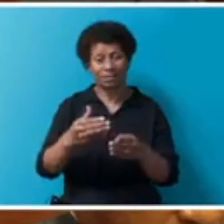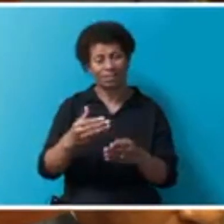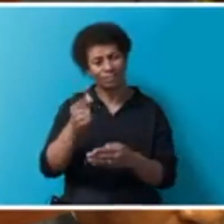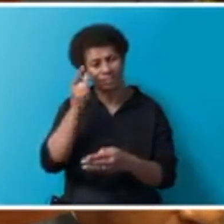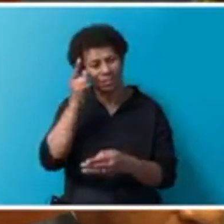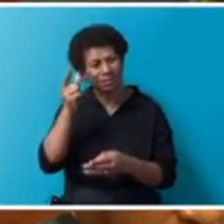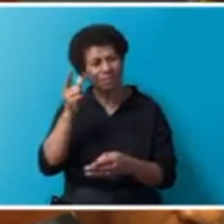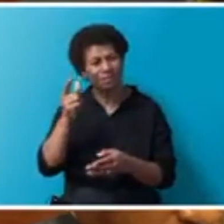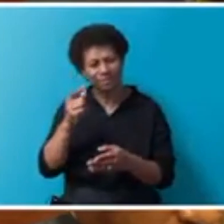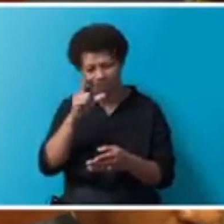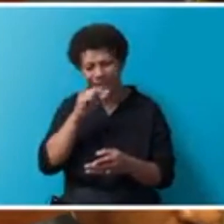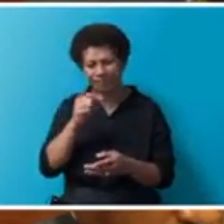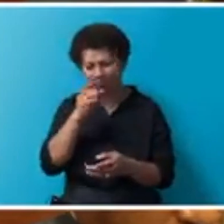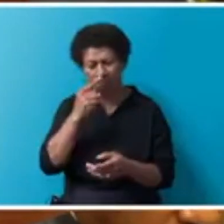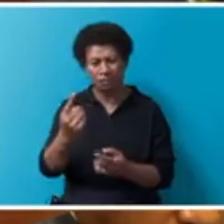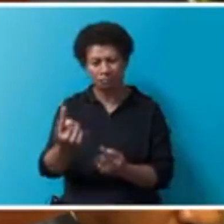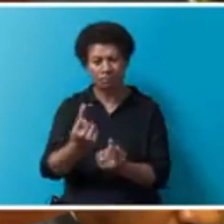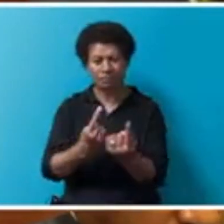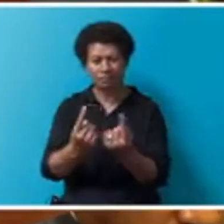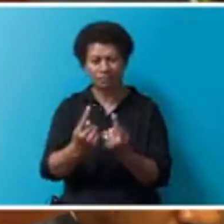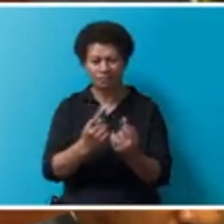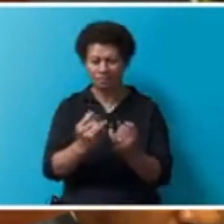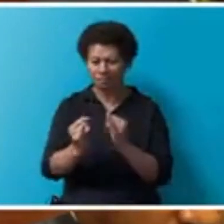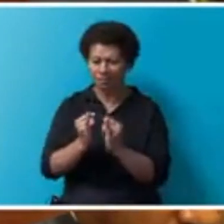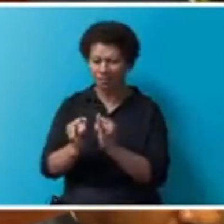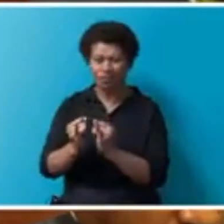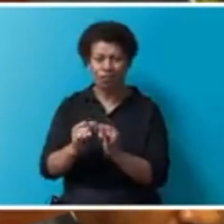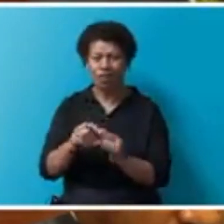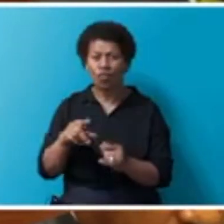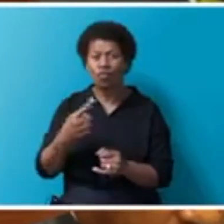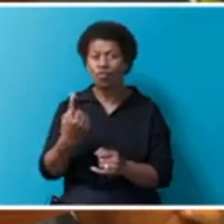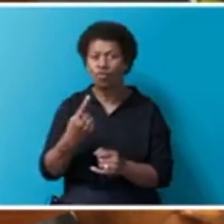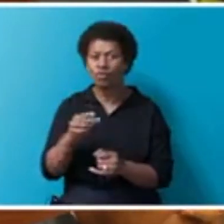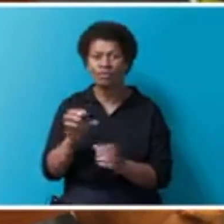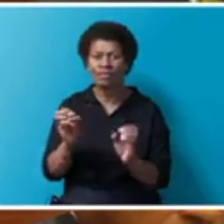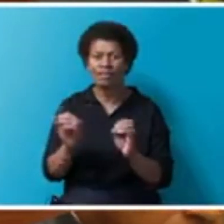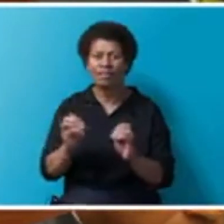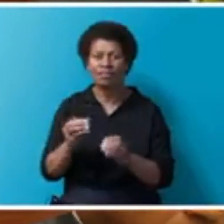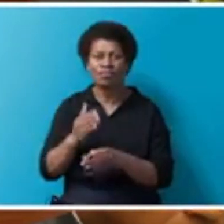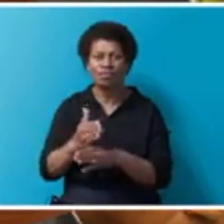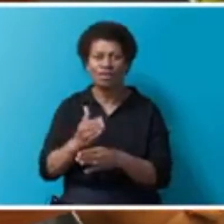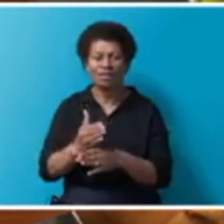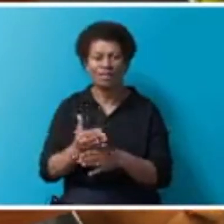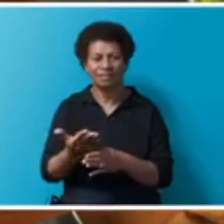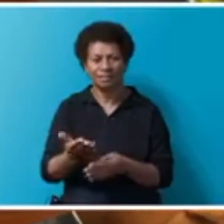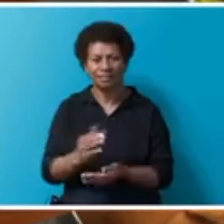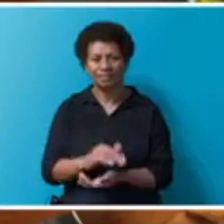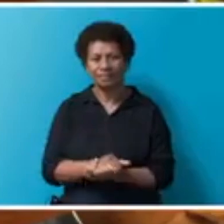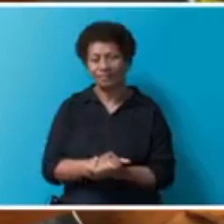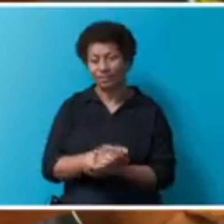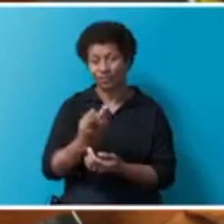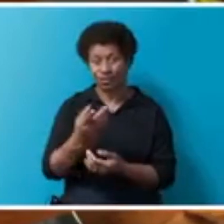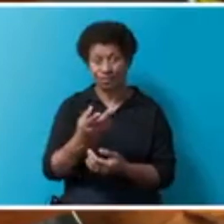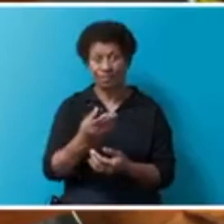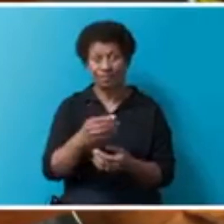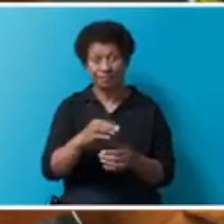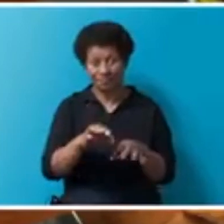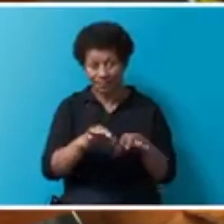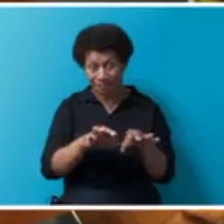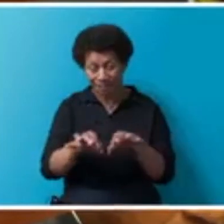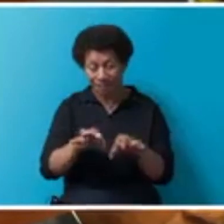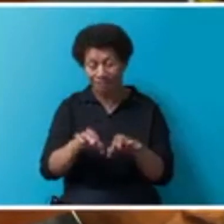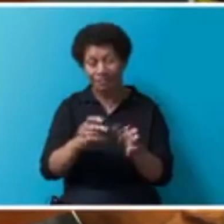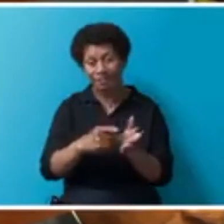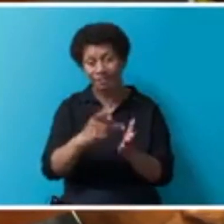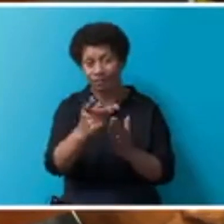walk-in interviews with our unemployed citizens. This initiative has been a resounding success, and